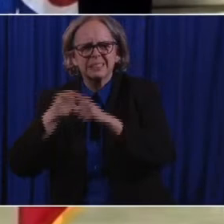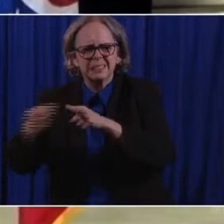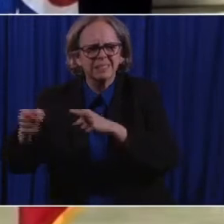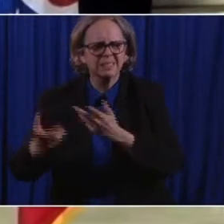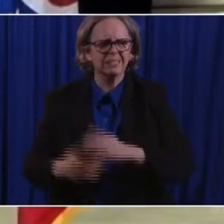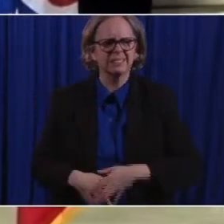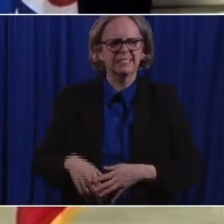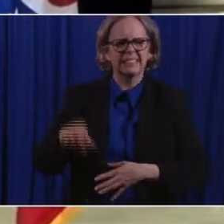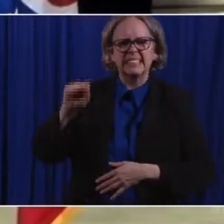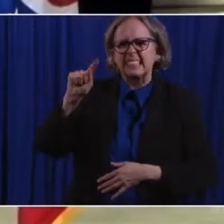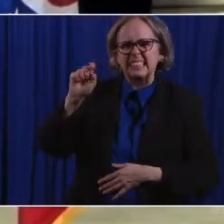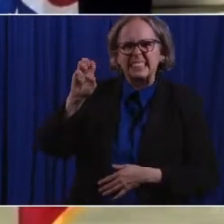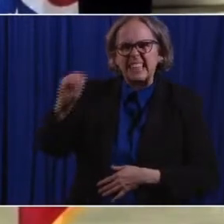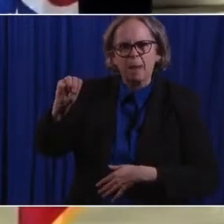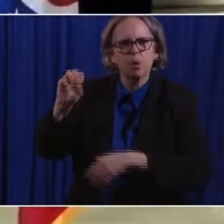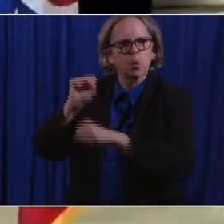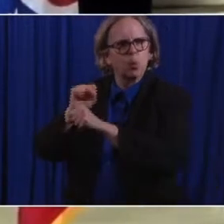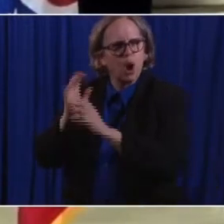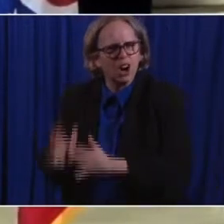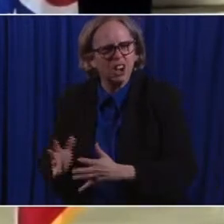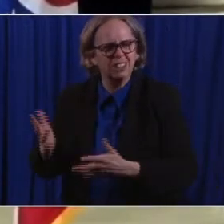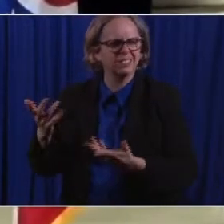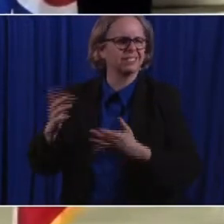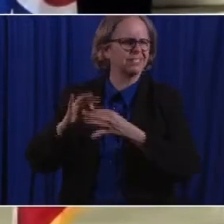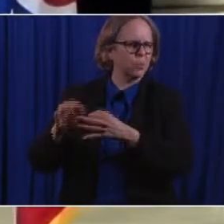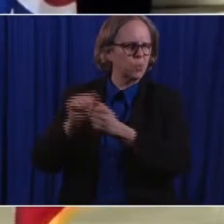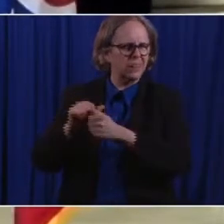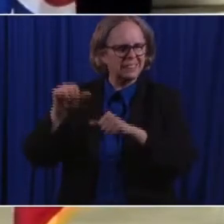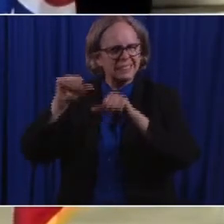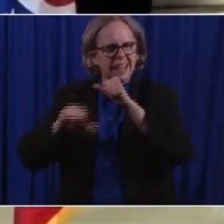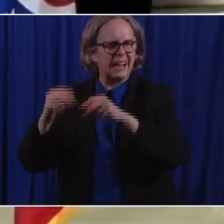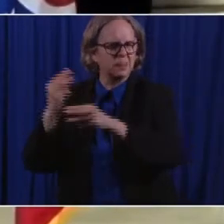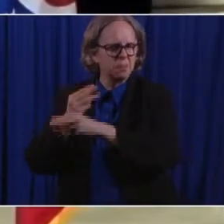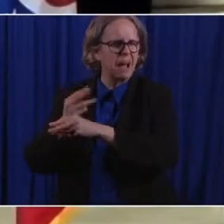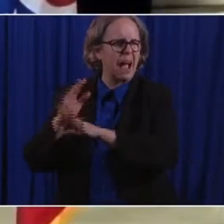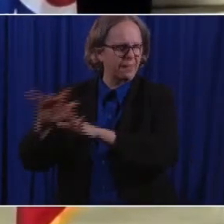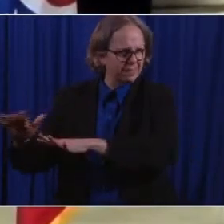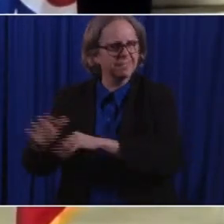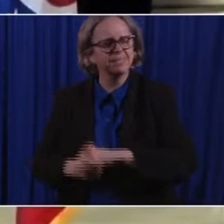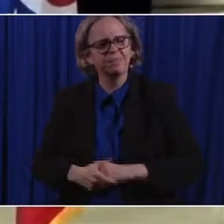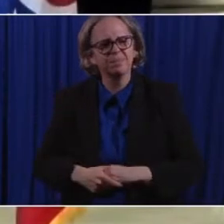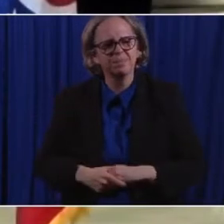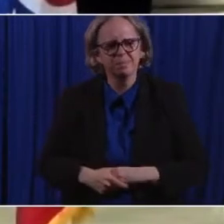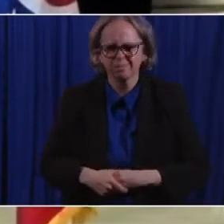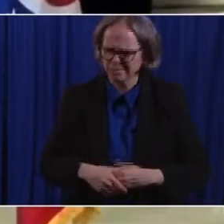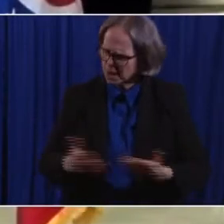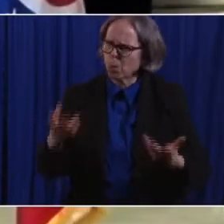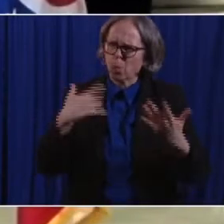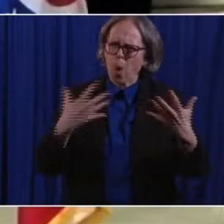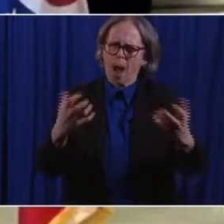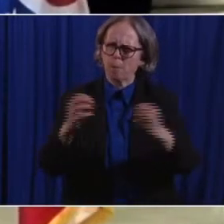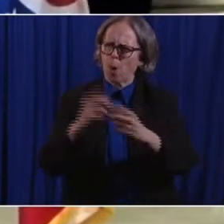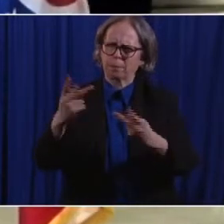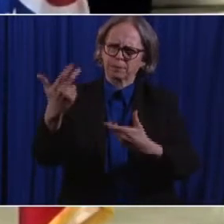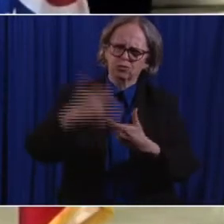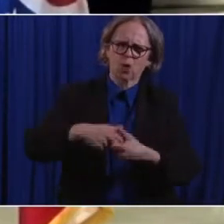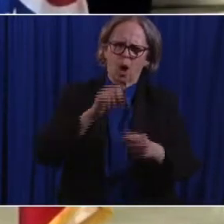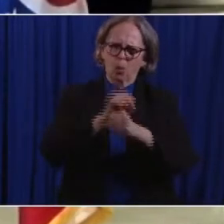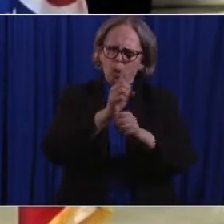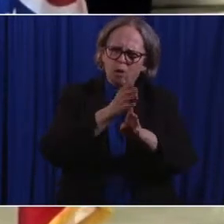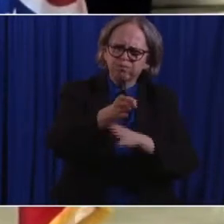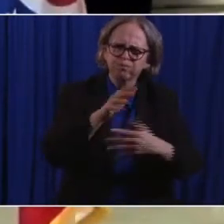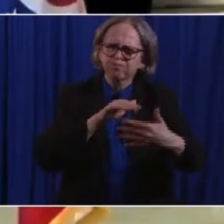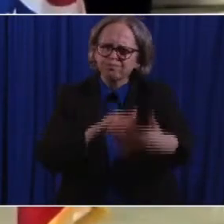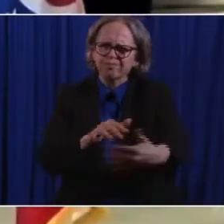chemists, a lot of those are on this list of top jobs. And we want the business and education and community organizations to be ready